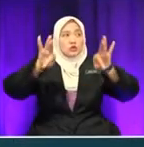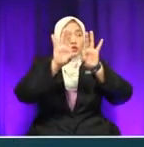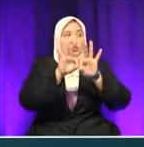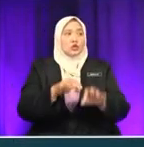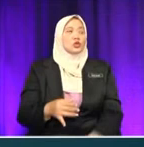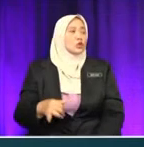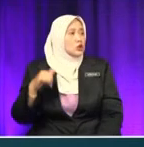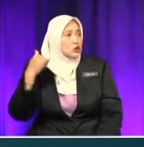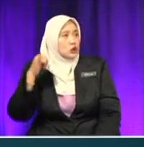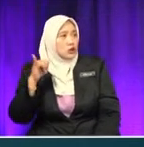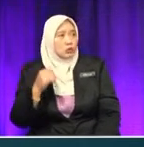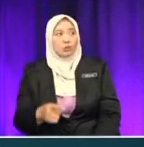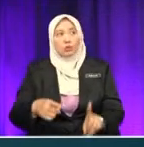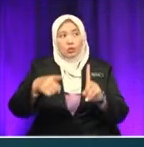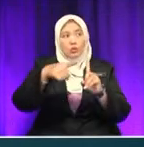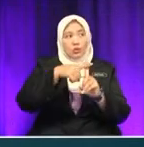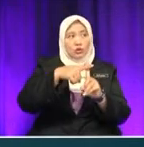positivity. The third color is